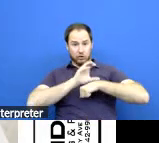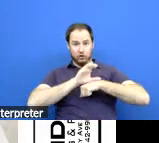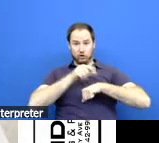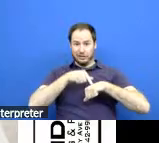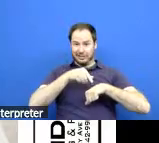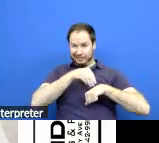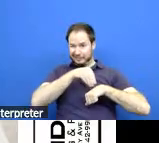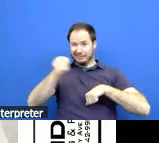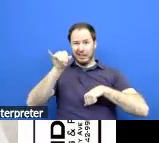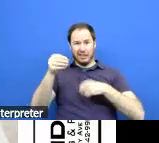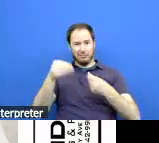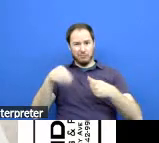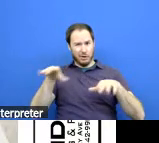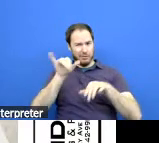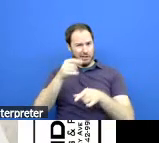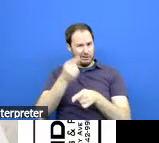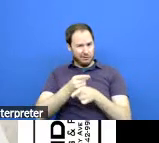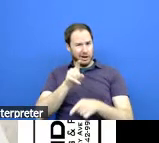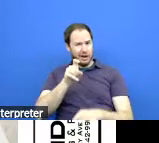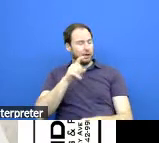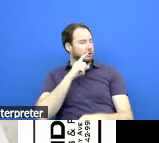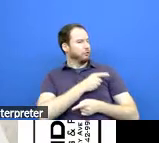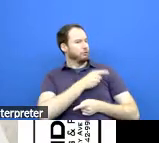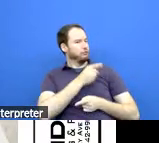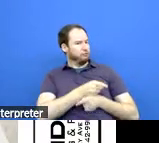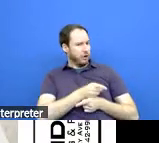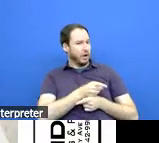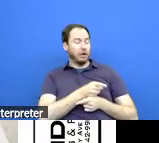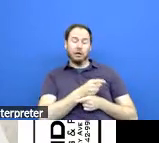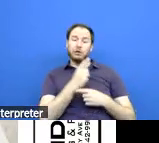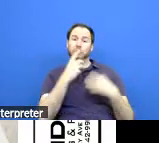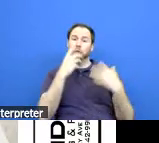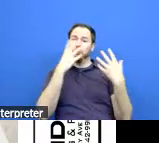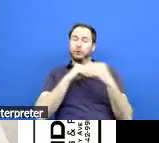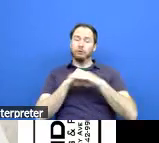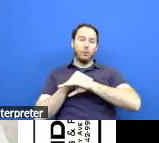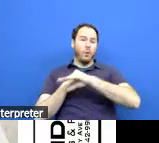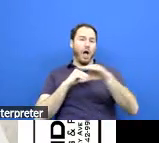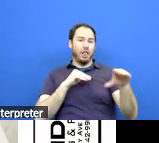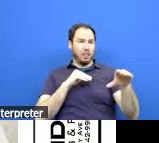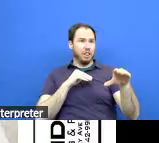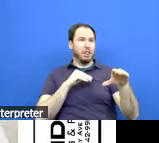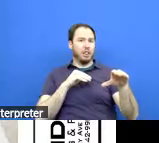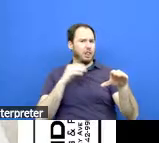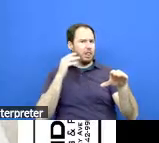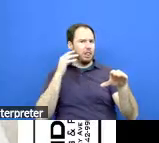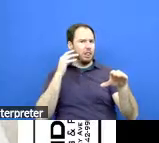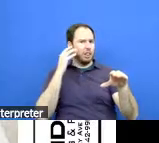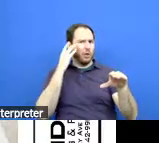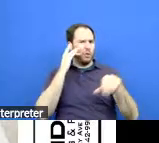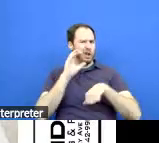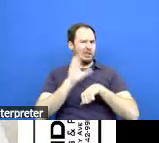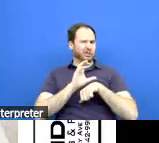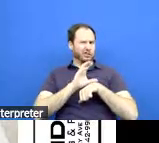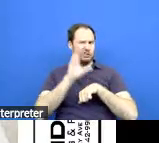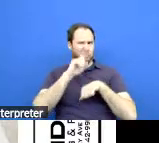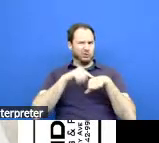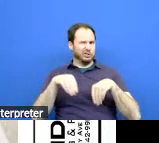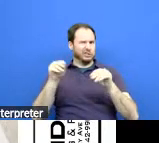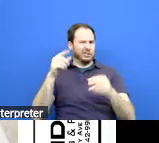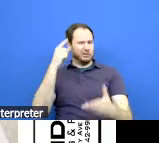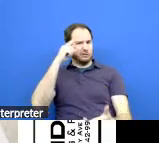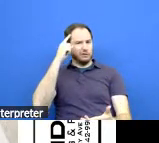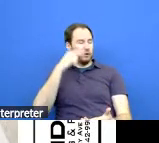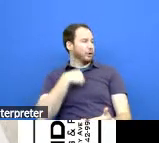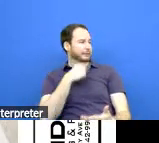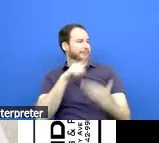selling this land, is that right? Correct. Okay, it's a beautiful swath of land. Why is the church looking to sell it? I